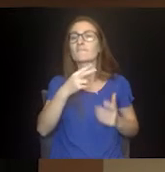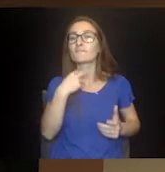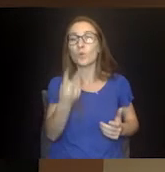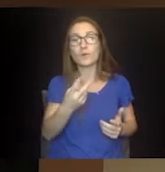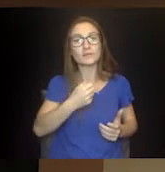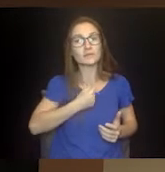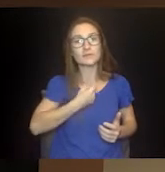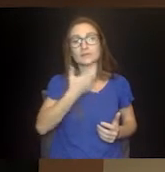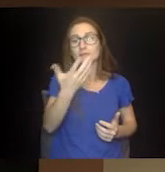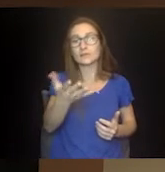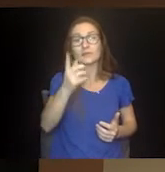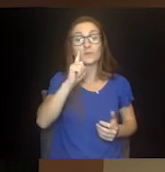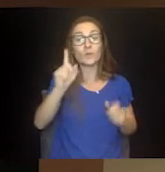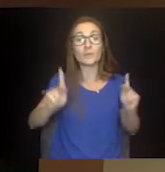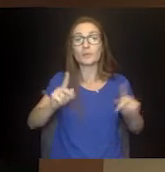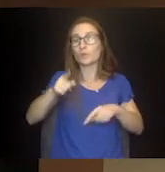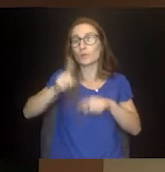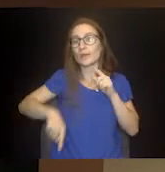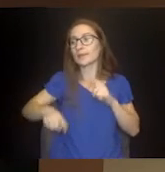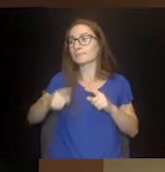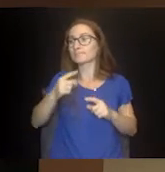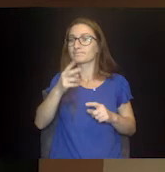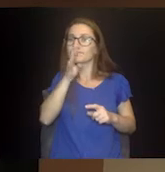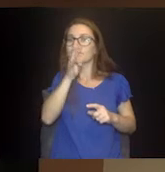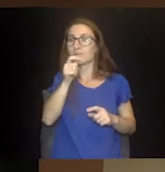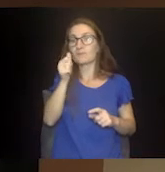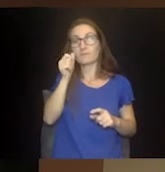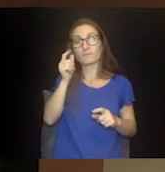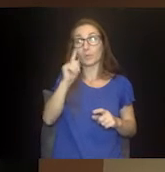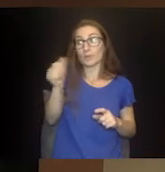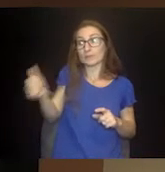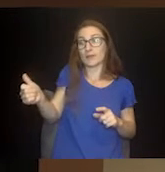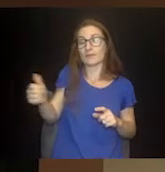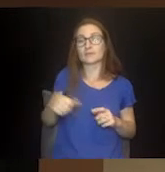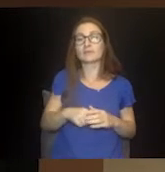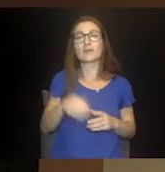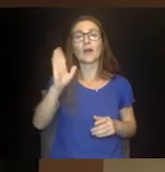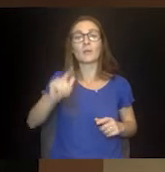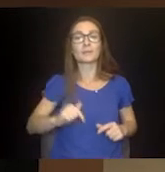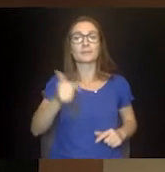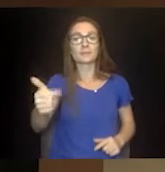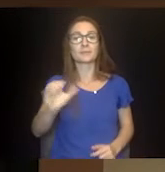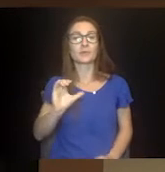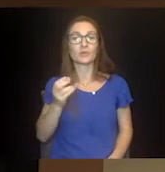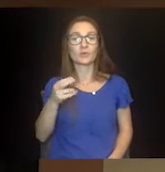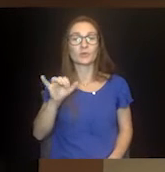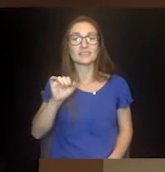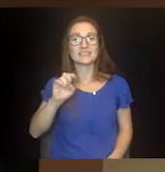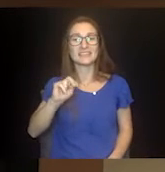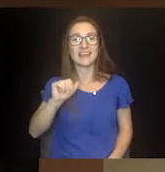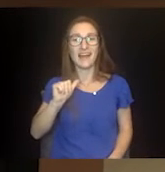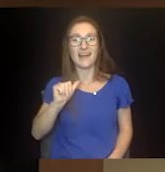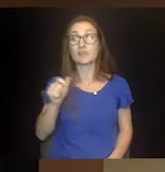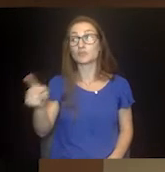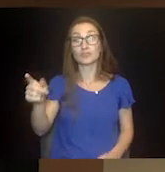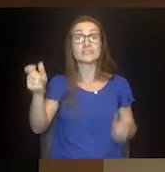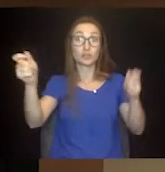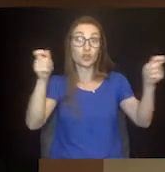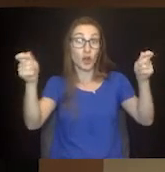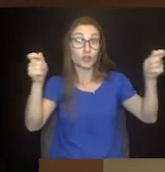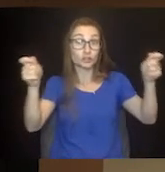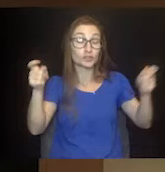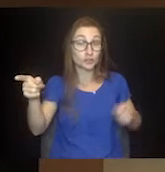at least a voice for those that can't speak for themselves. So, but I want to pass it on to Christina,